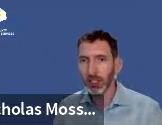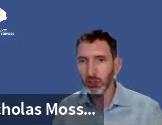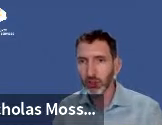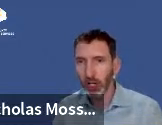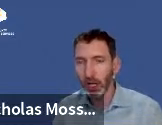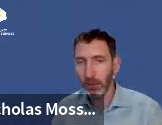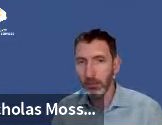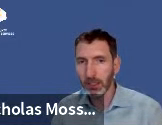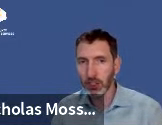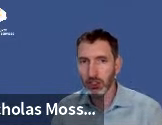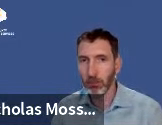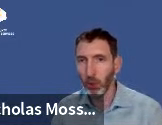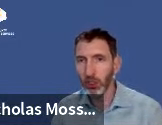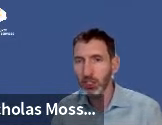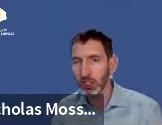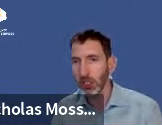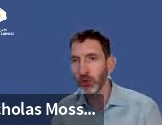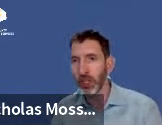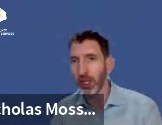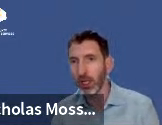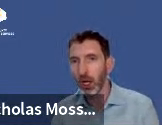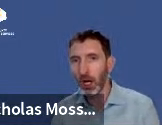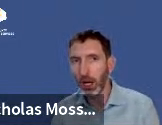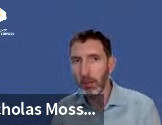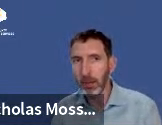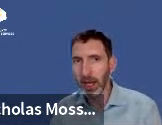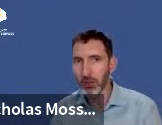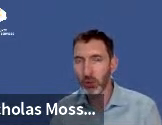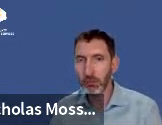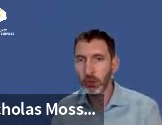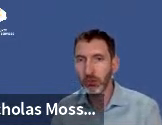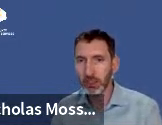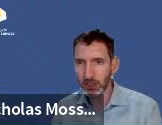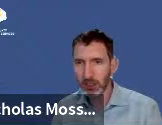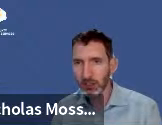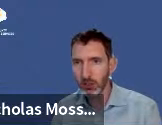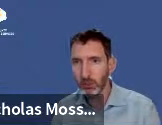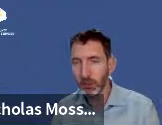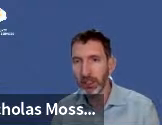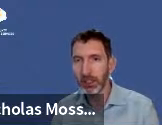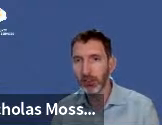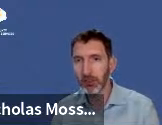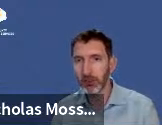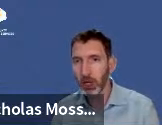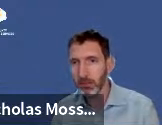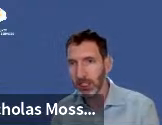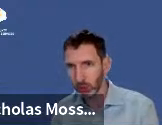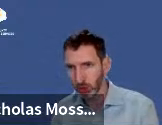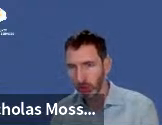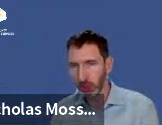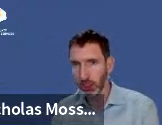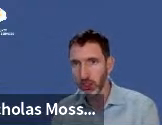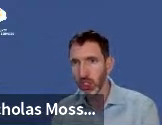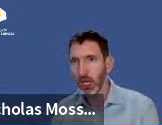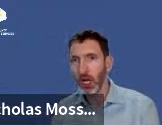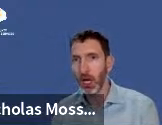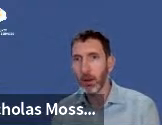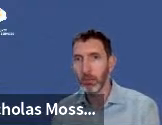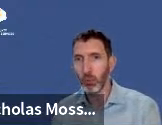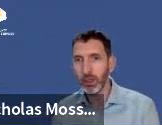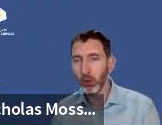But I think it's just important to note that as we move into this new period of less broad-based